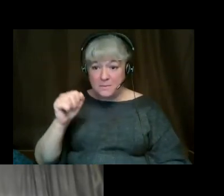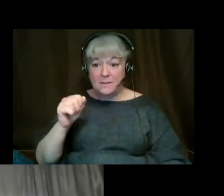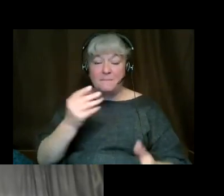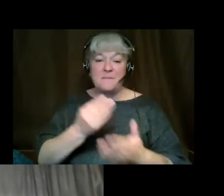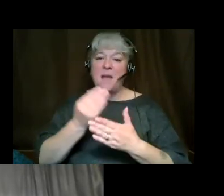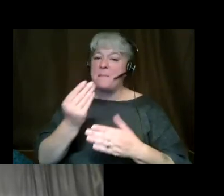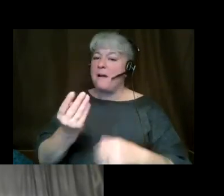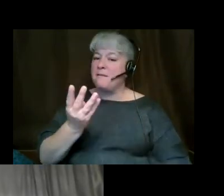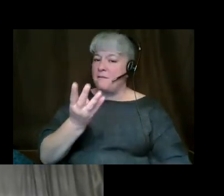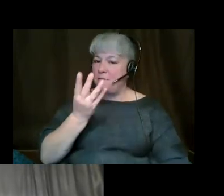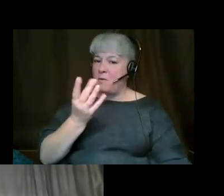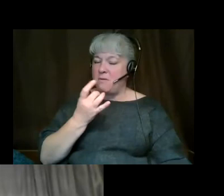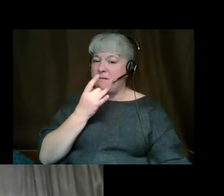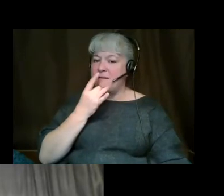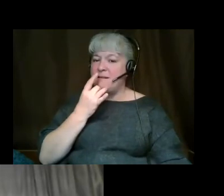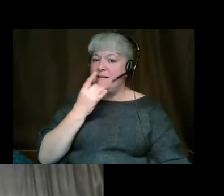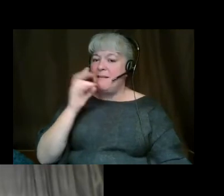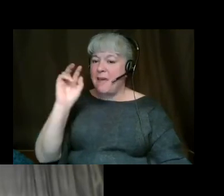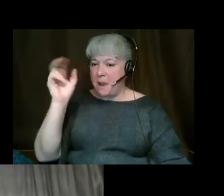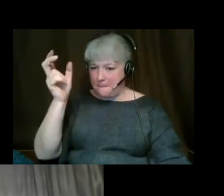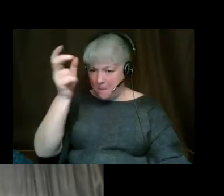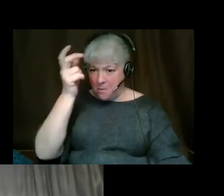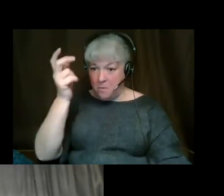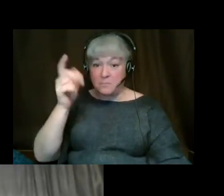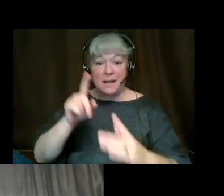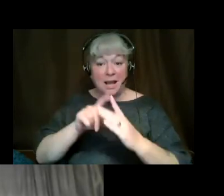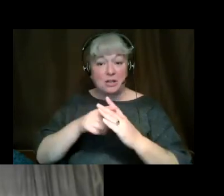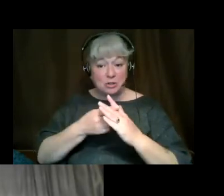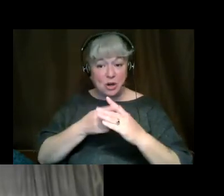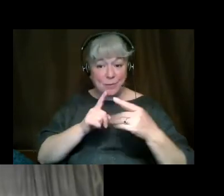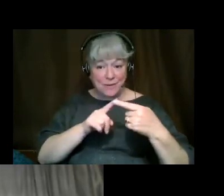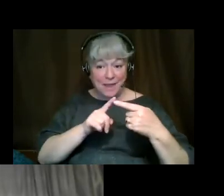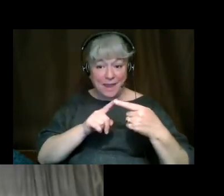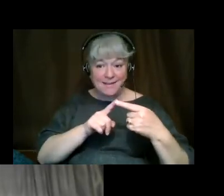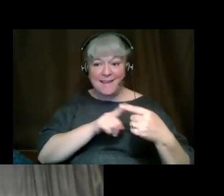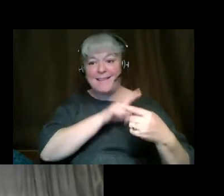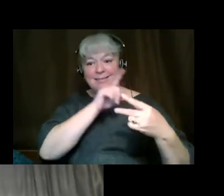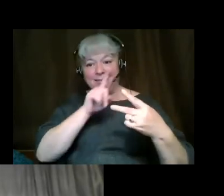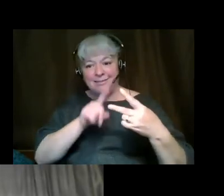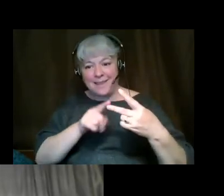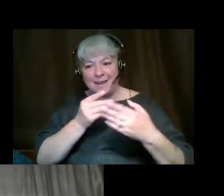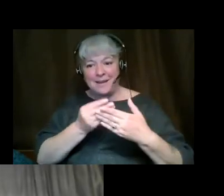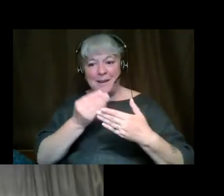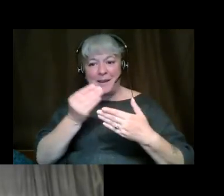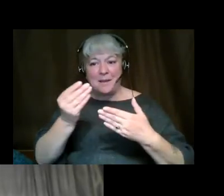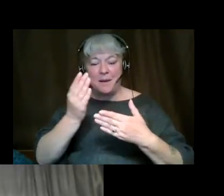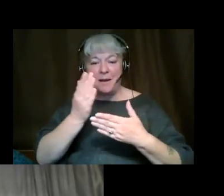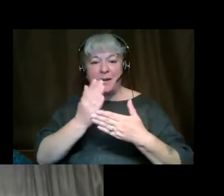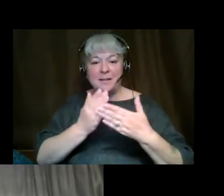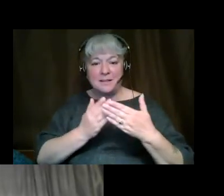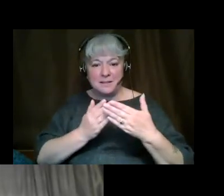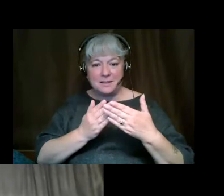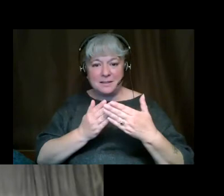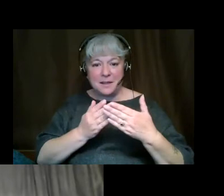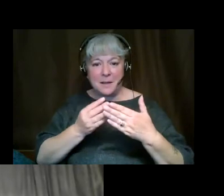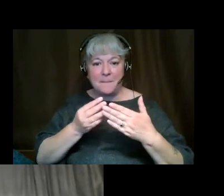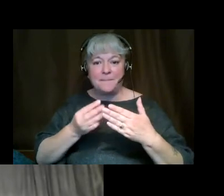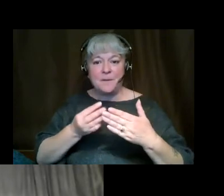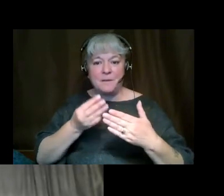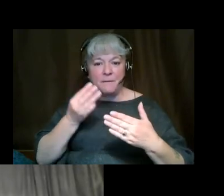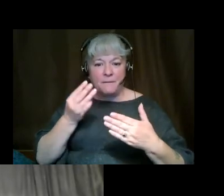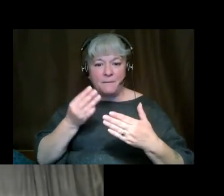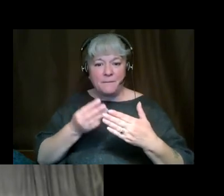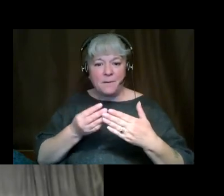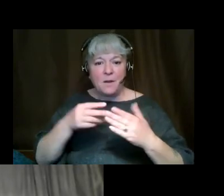light bulbs. I started out with that. Then I bought some plugs. And then